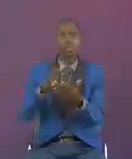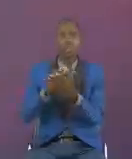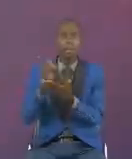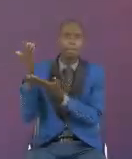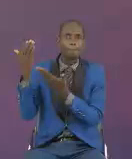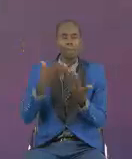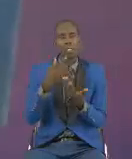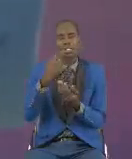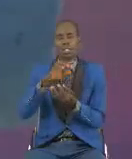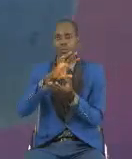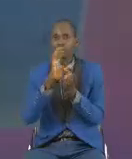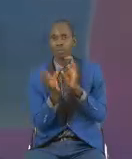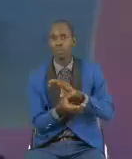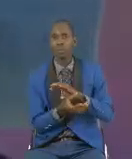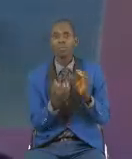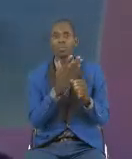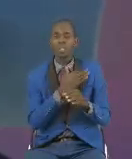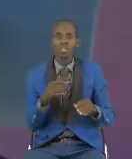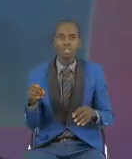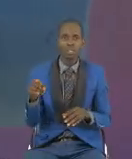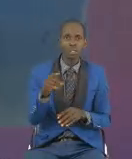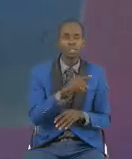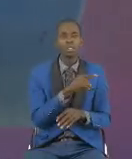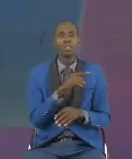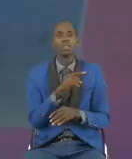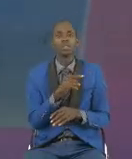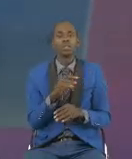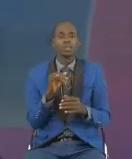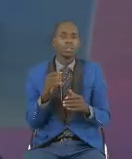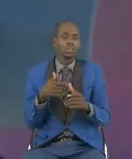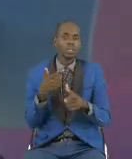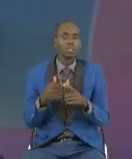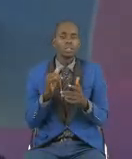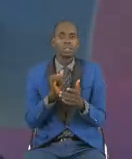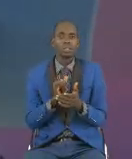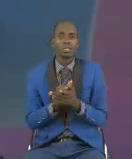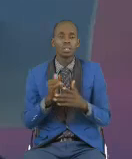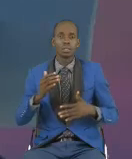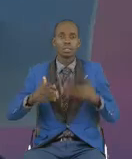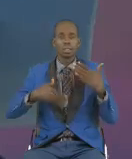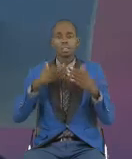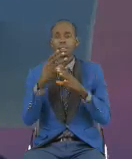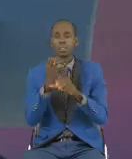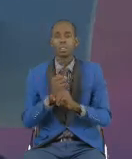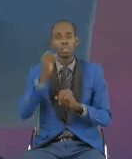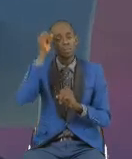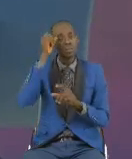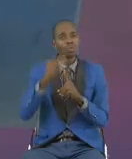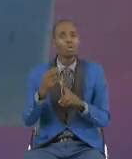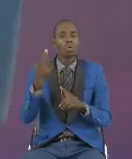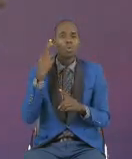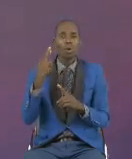And they were then that gladly received this word, were baptized, and the same